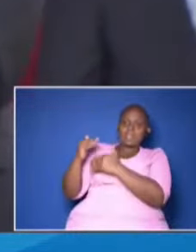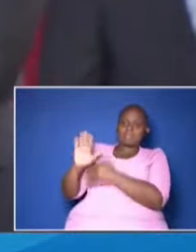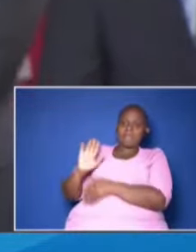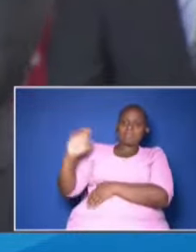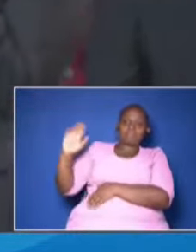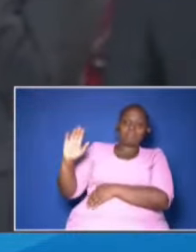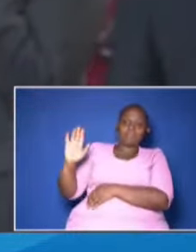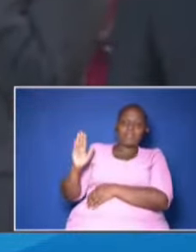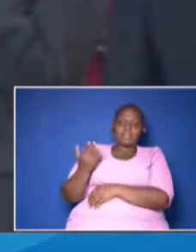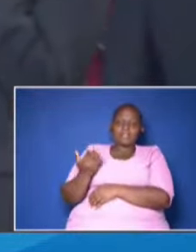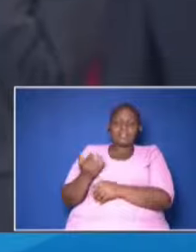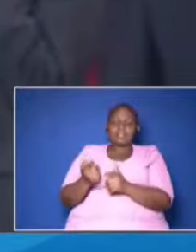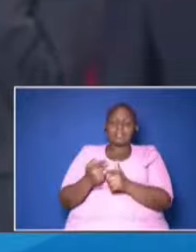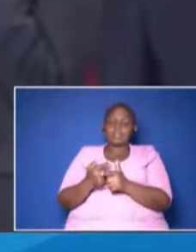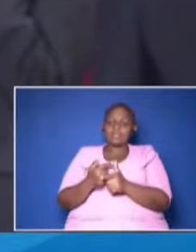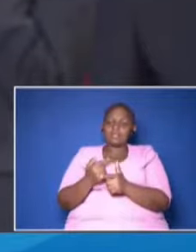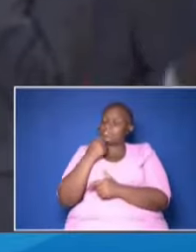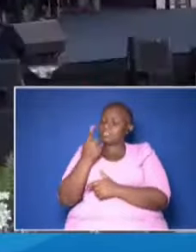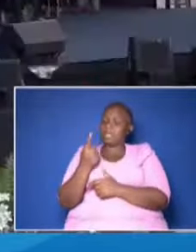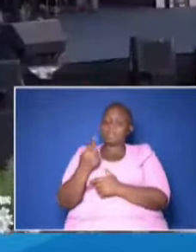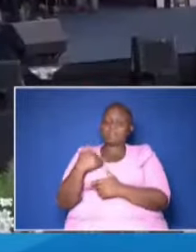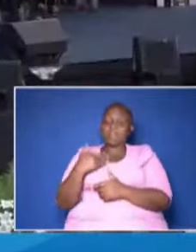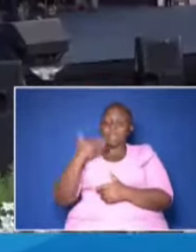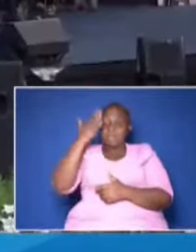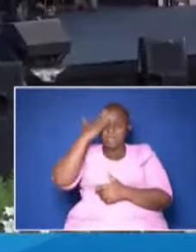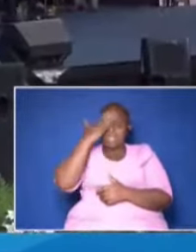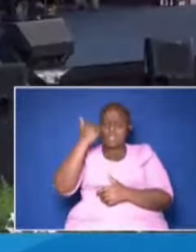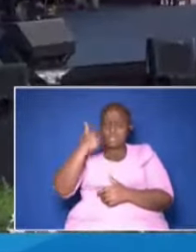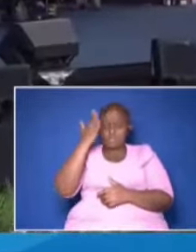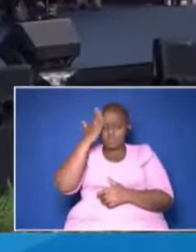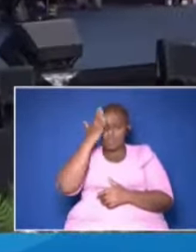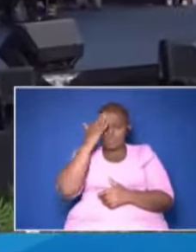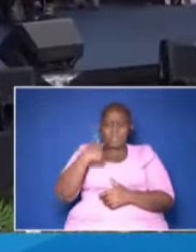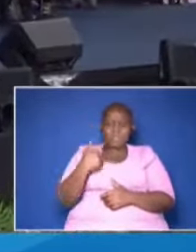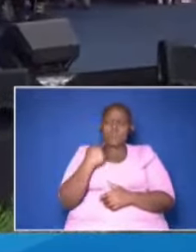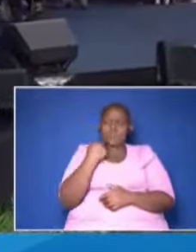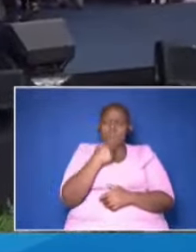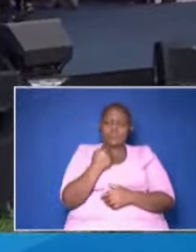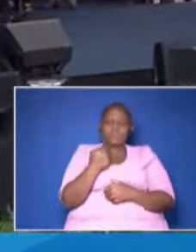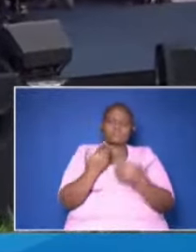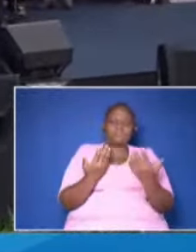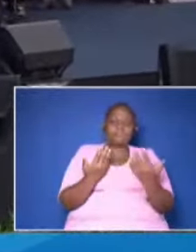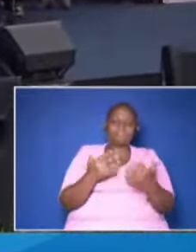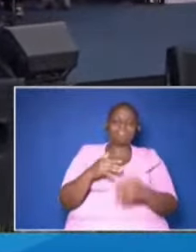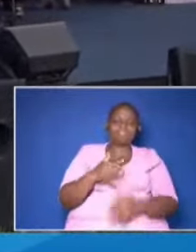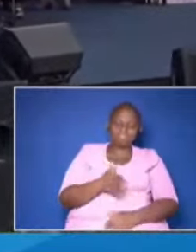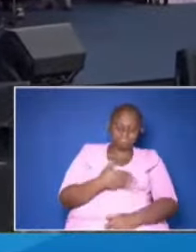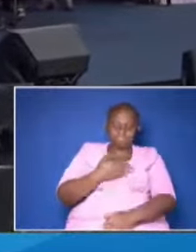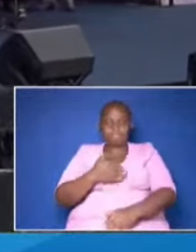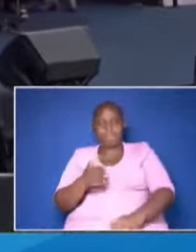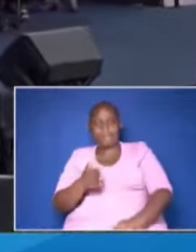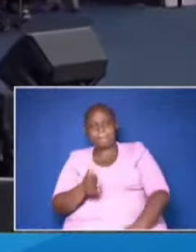who I am Kenya do you know who you are